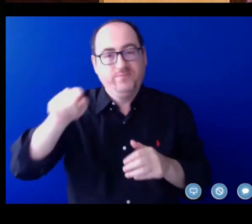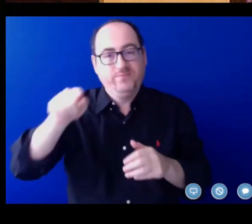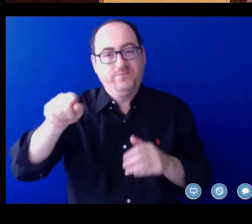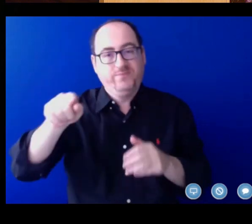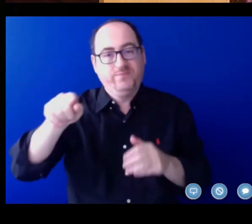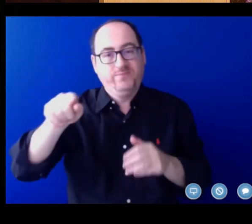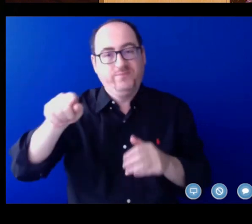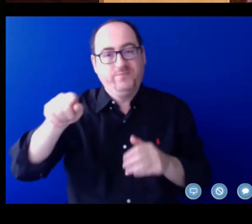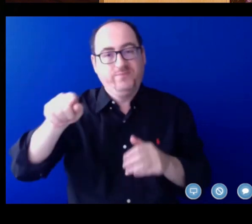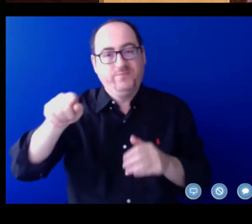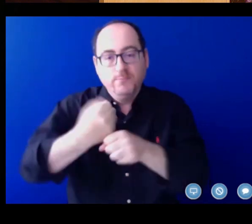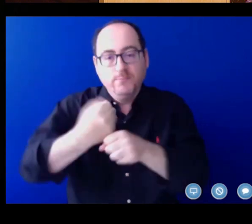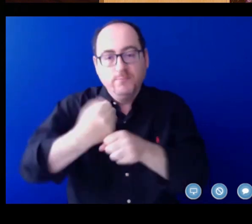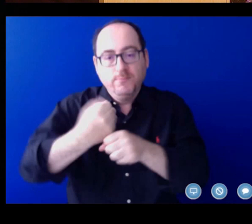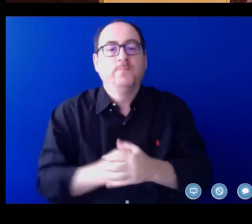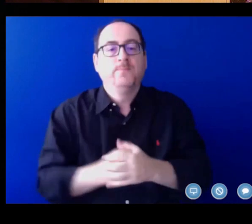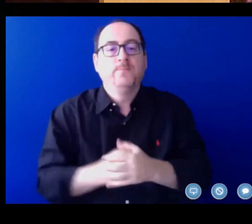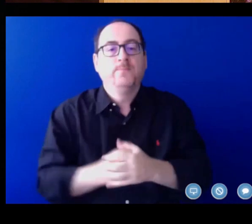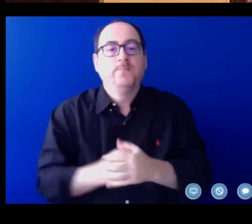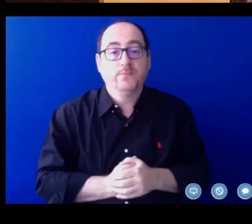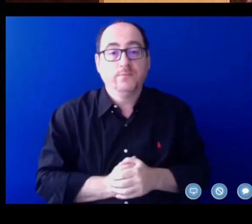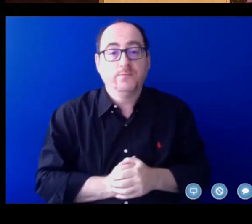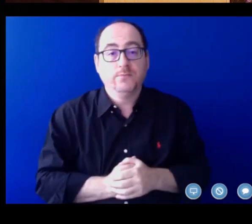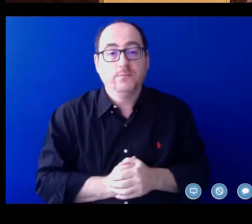and justice, and also dignity and value.